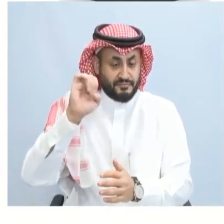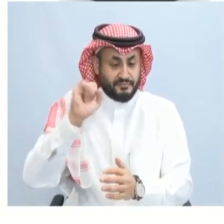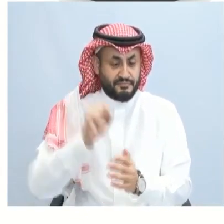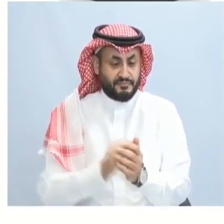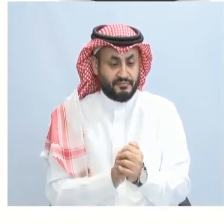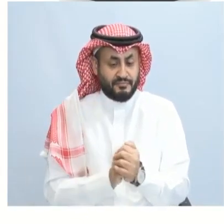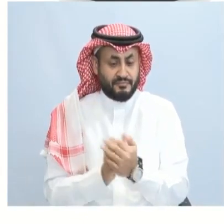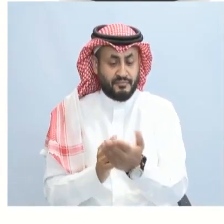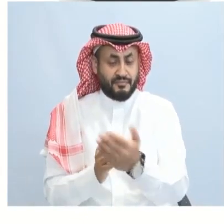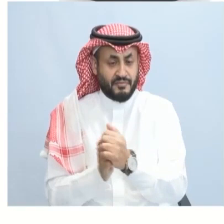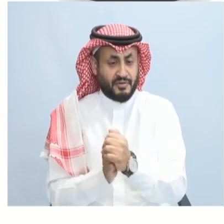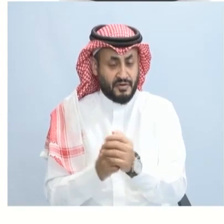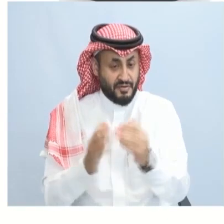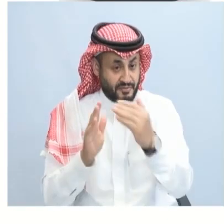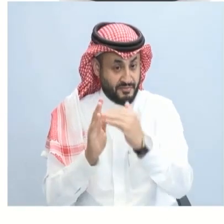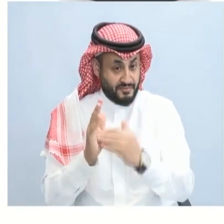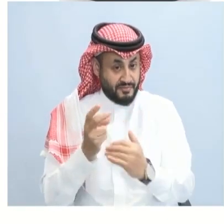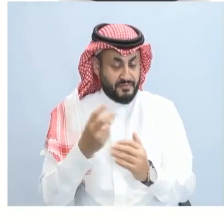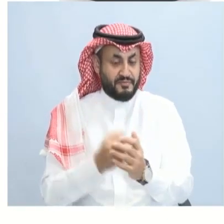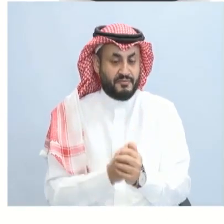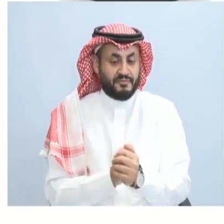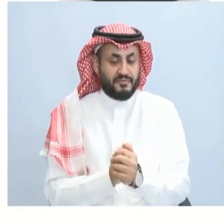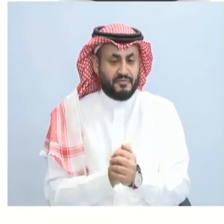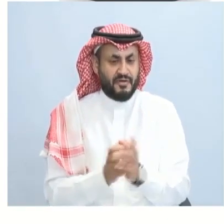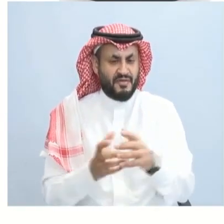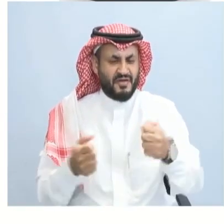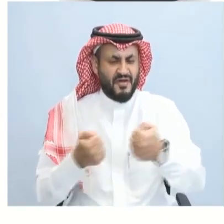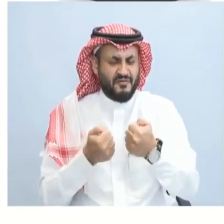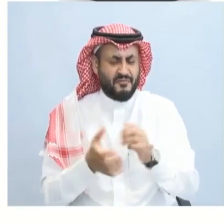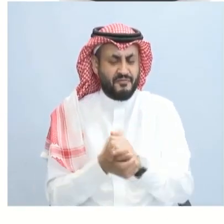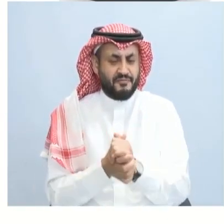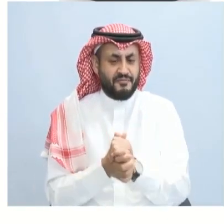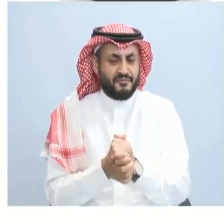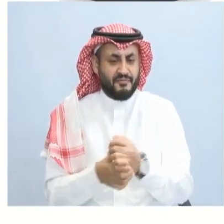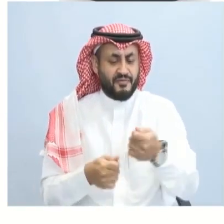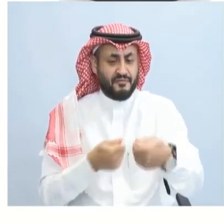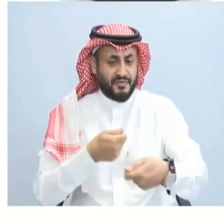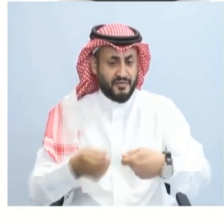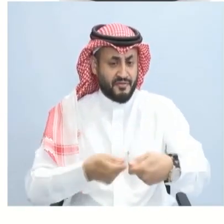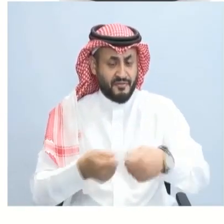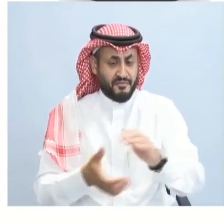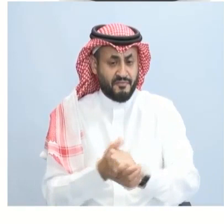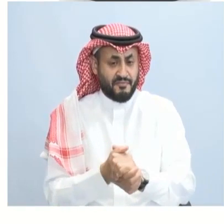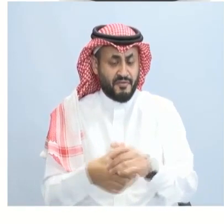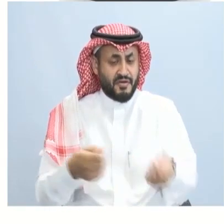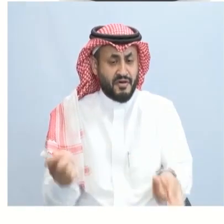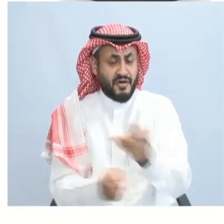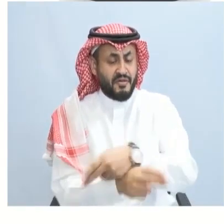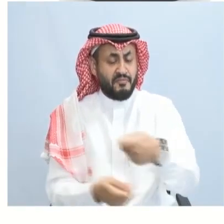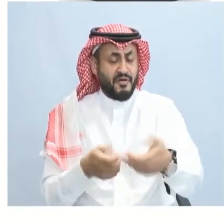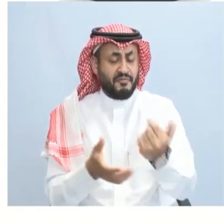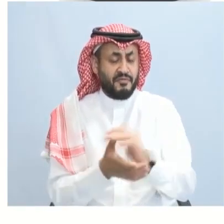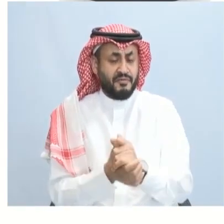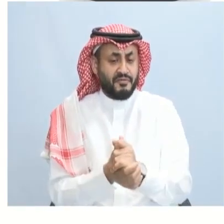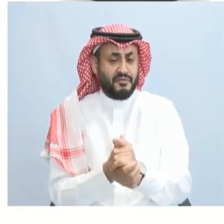BCE, however, there was a problem with bartering. What if someone had something to trade but no one wanted or needed it?